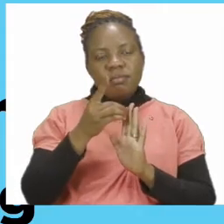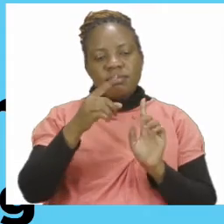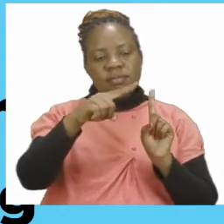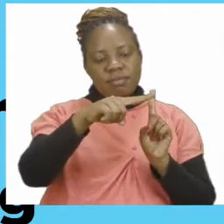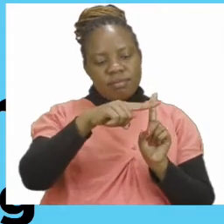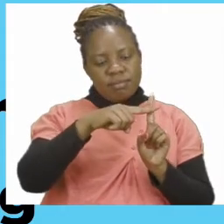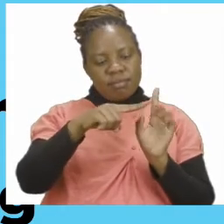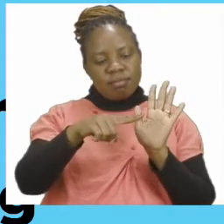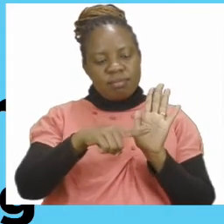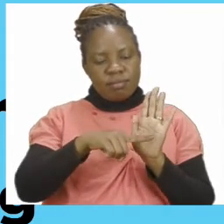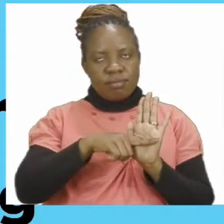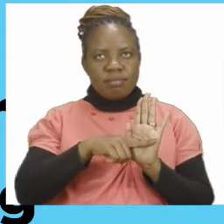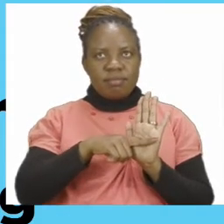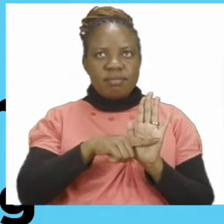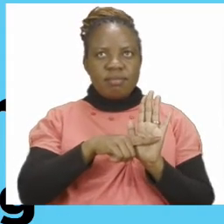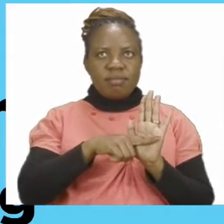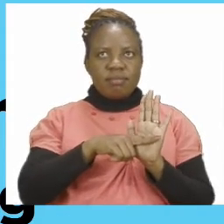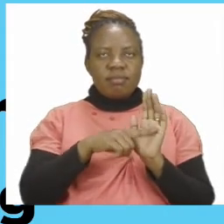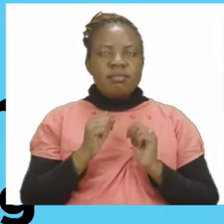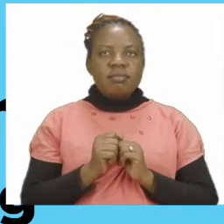and computation.